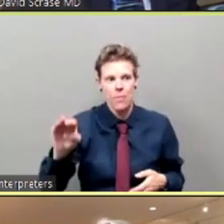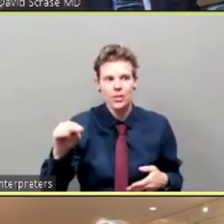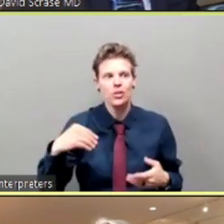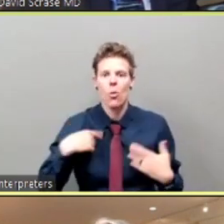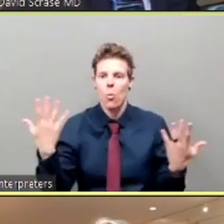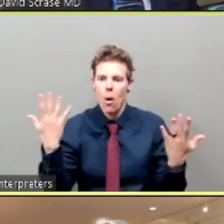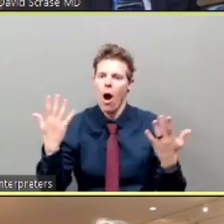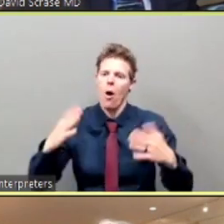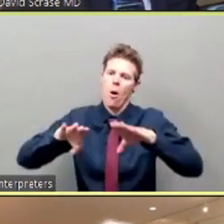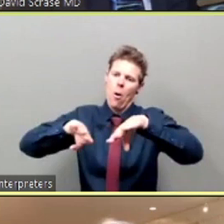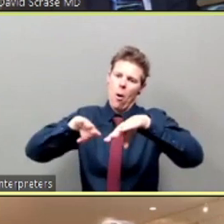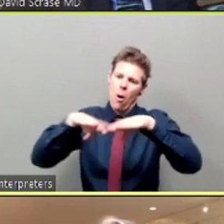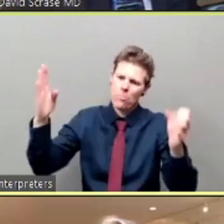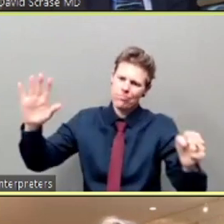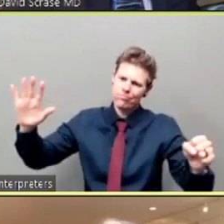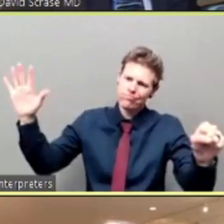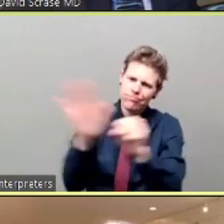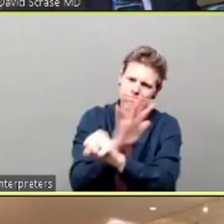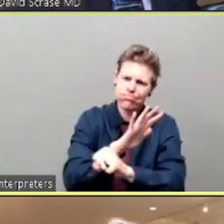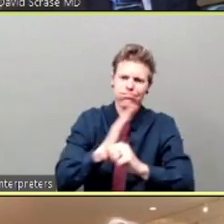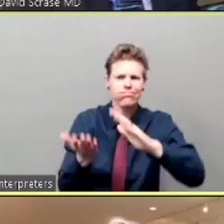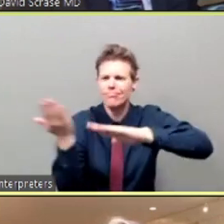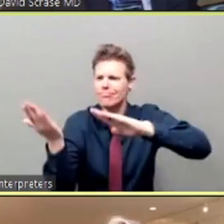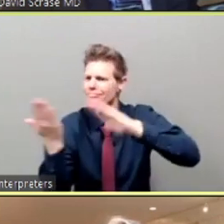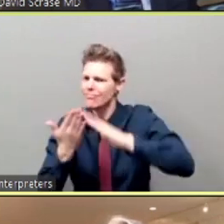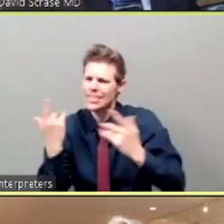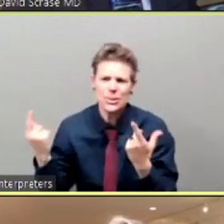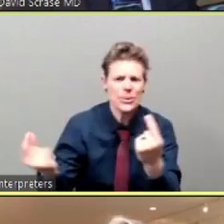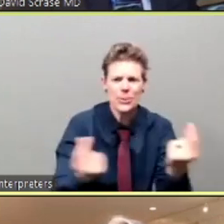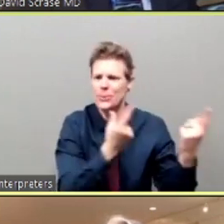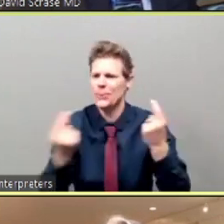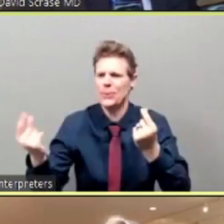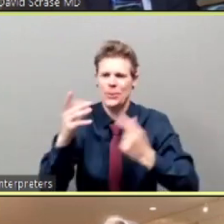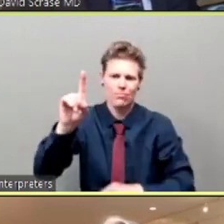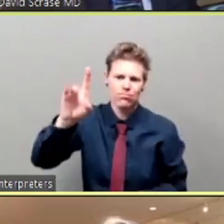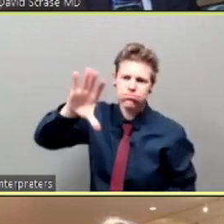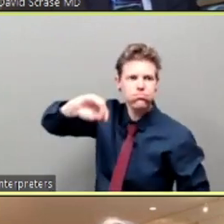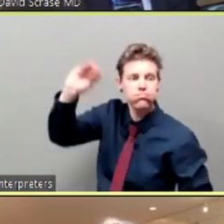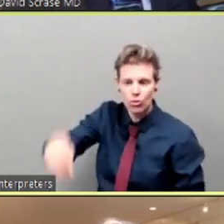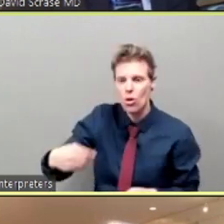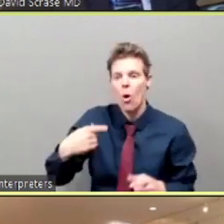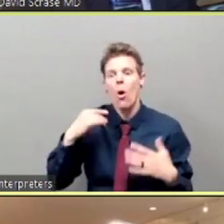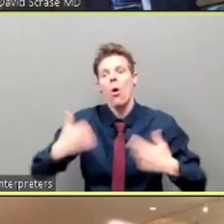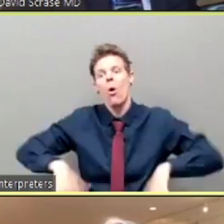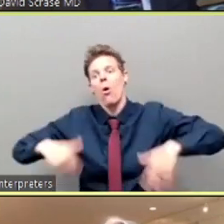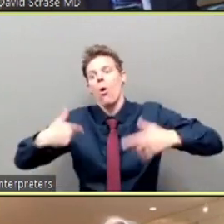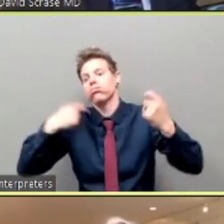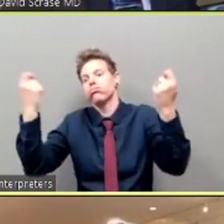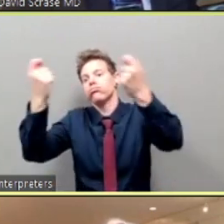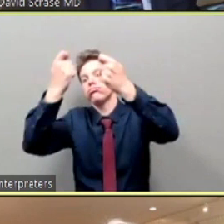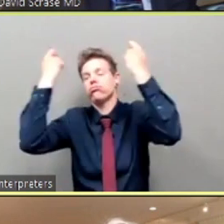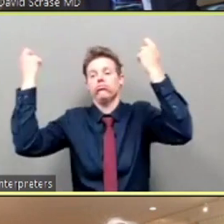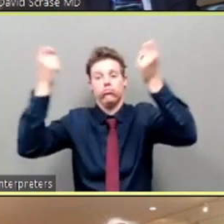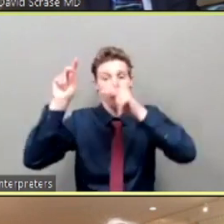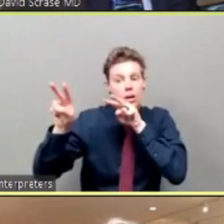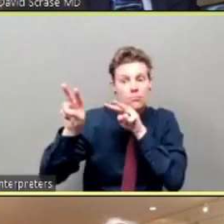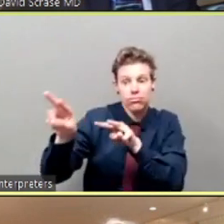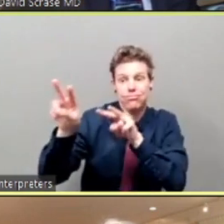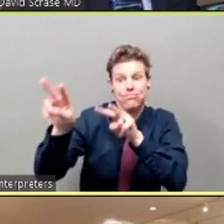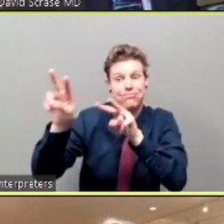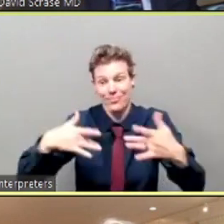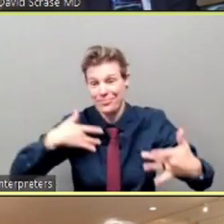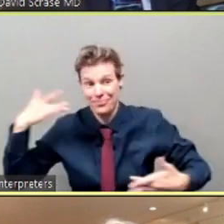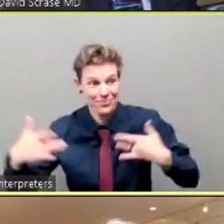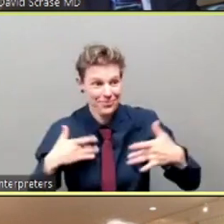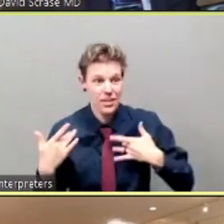And this is cause for incredible celebration. And I'm extremely proud of all of our